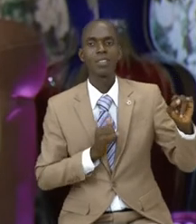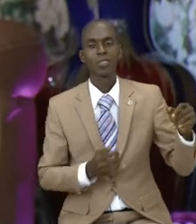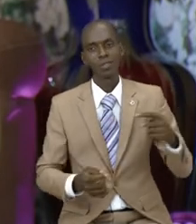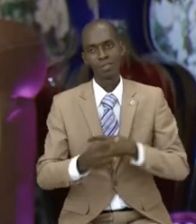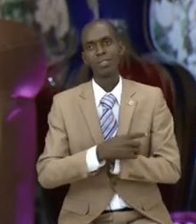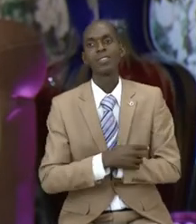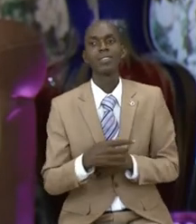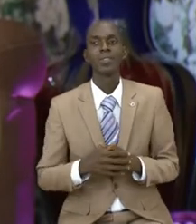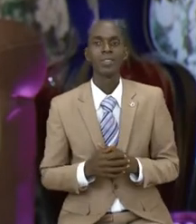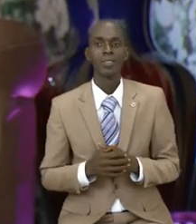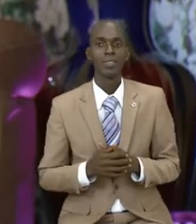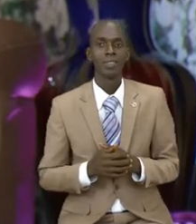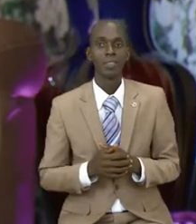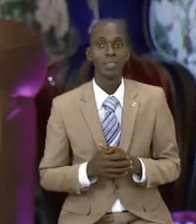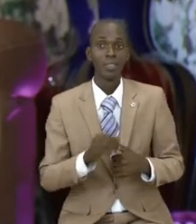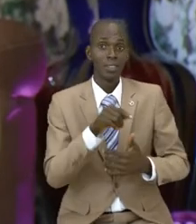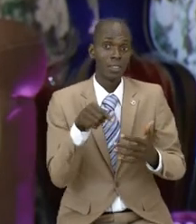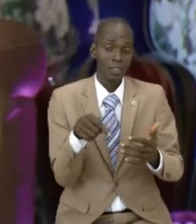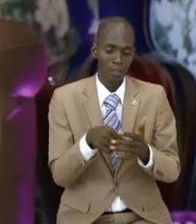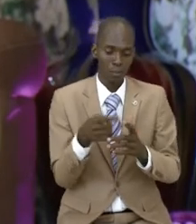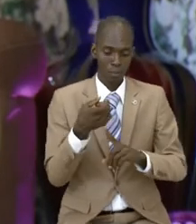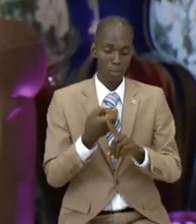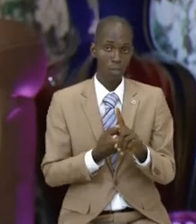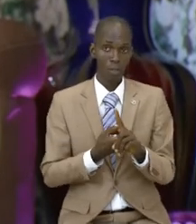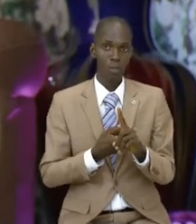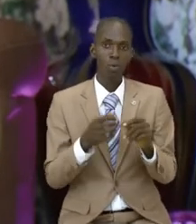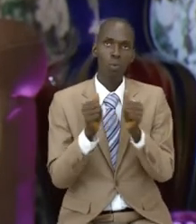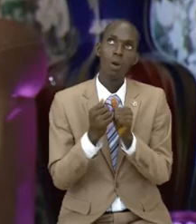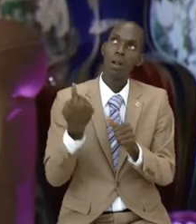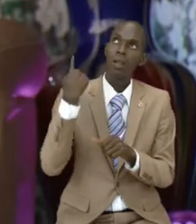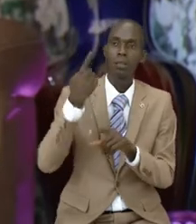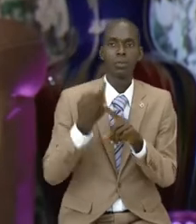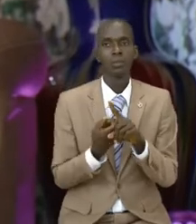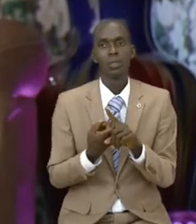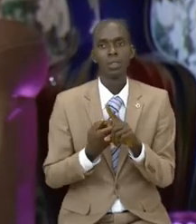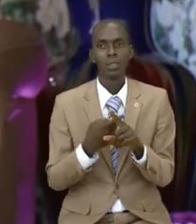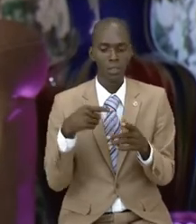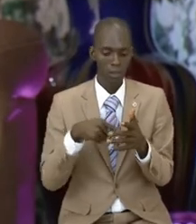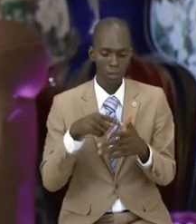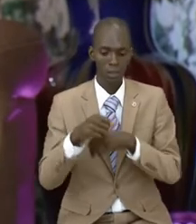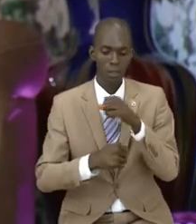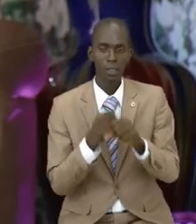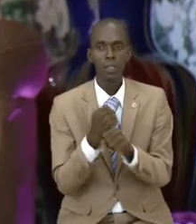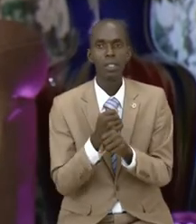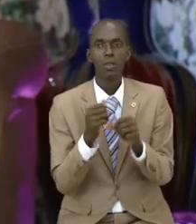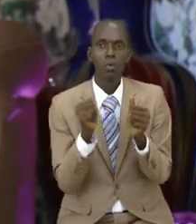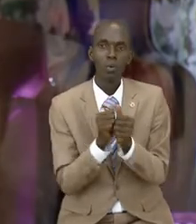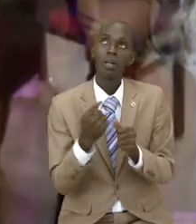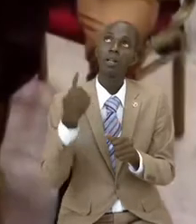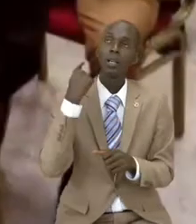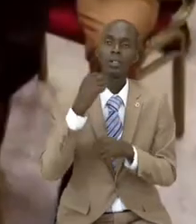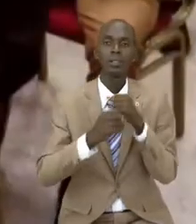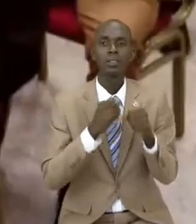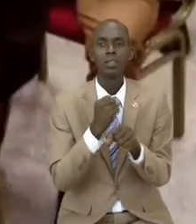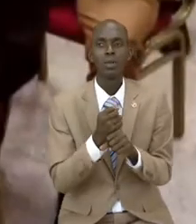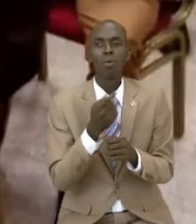yesterday. This month with last month. This year with last year.